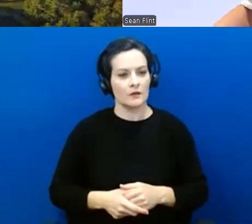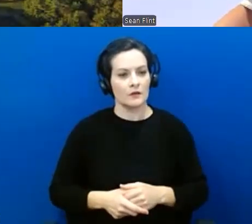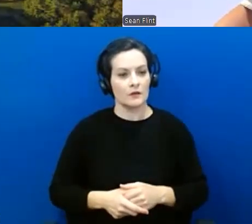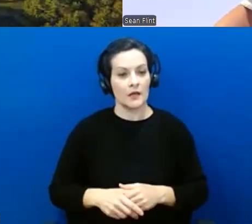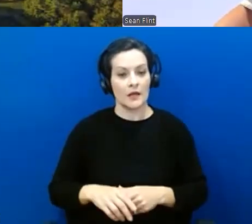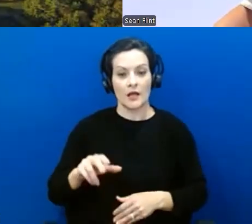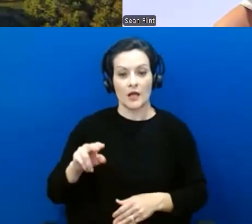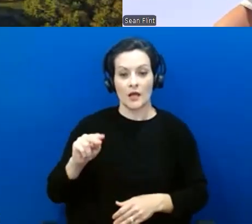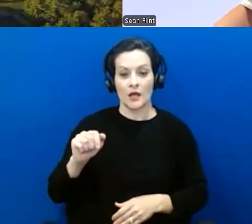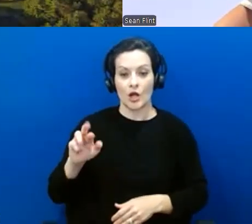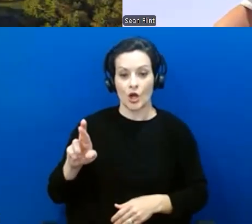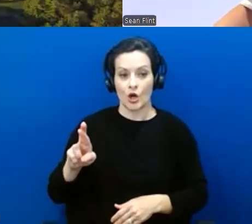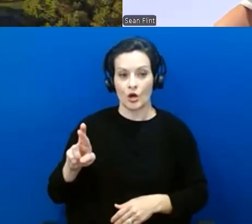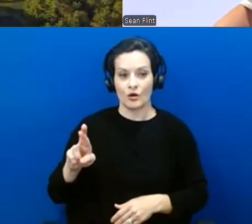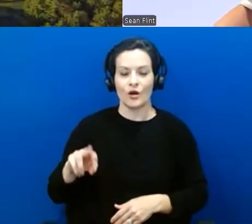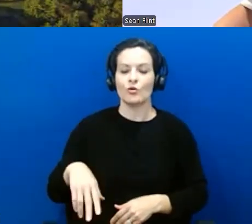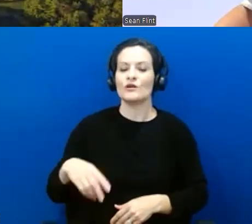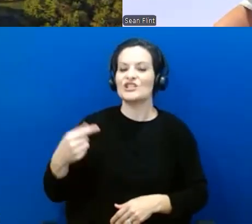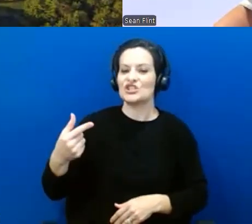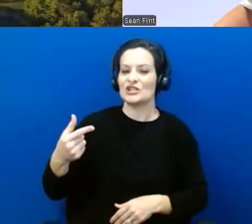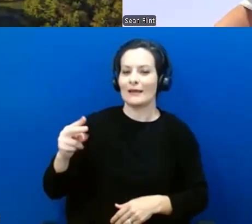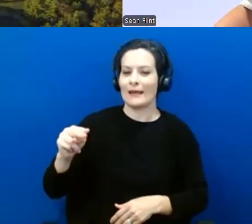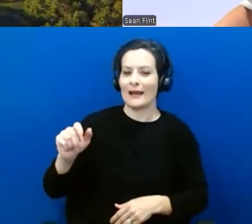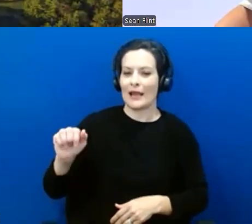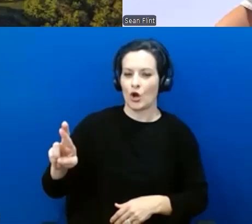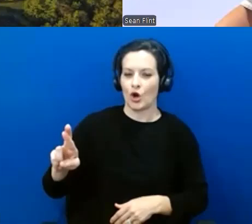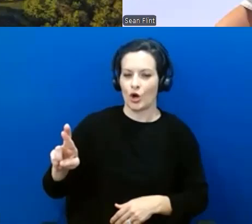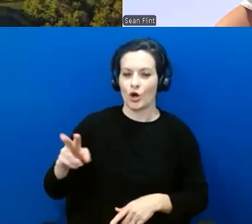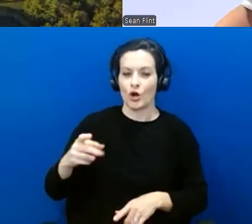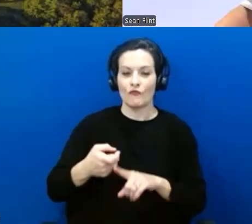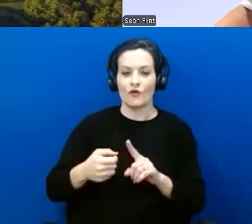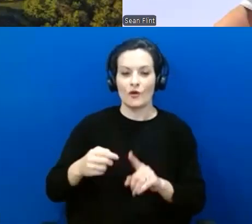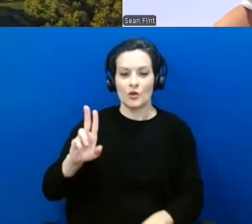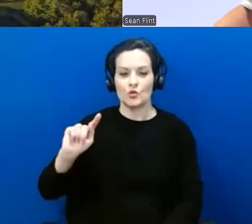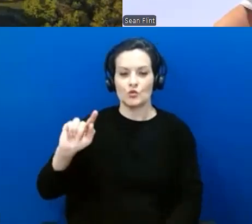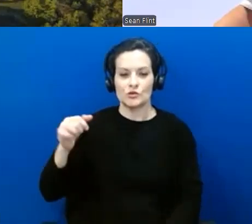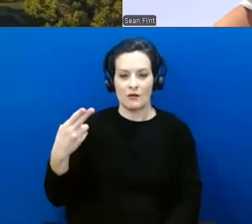with GNAR, out of Utah Extension, has